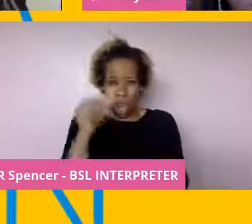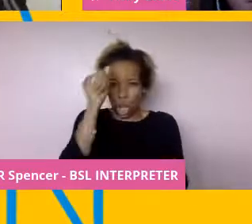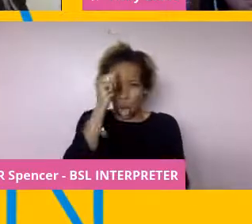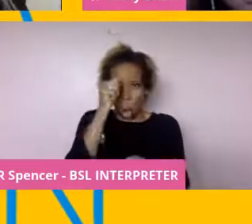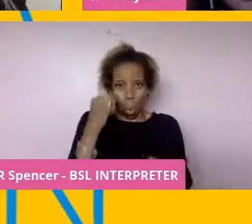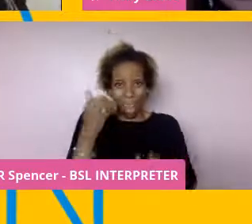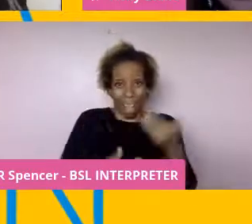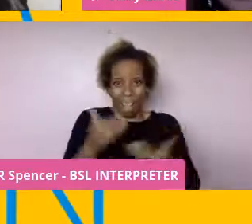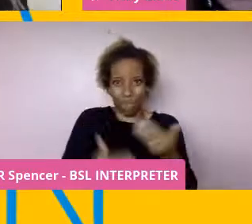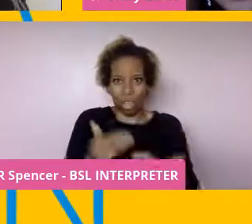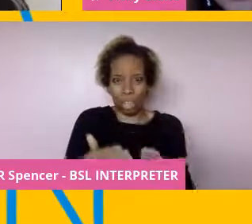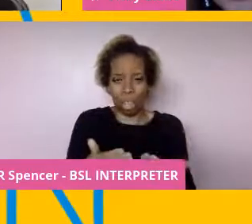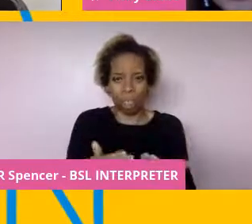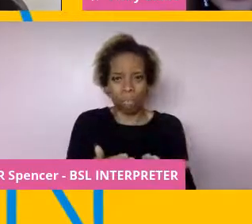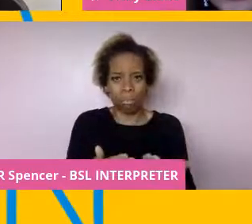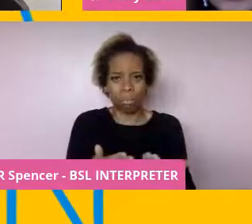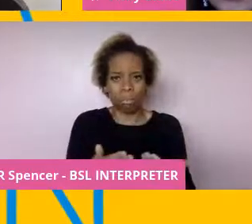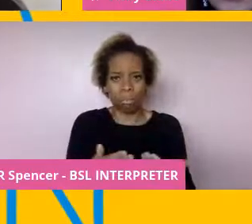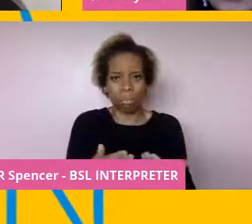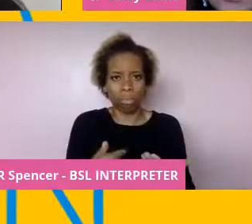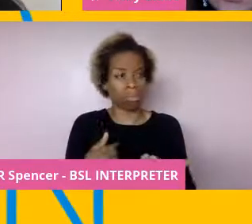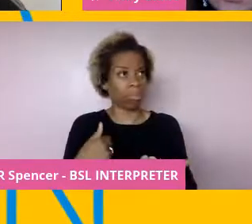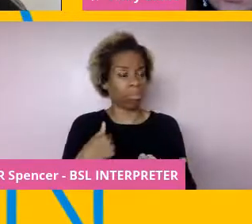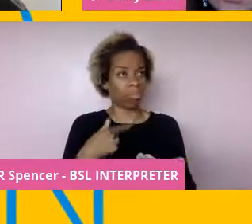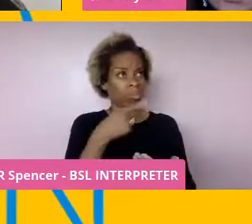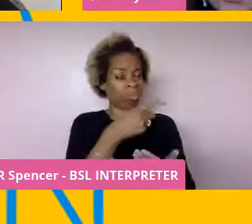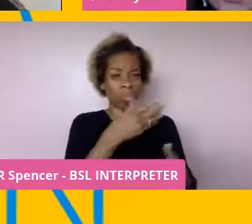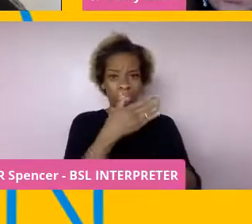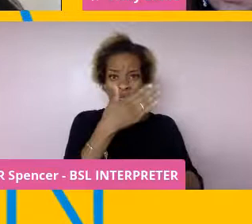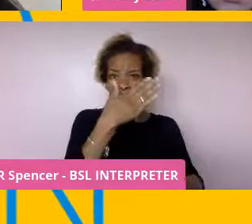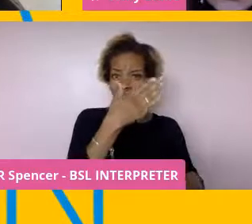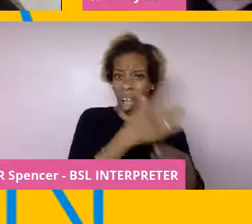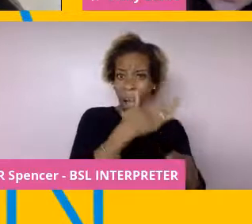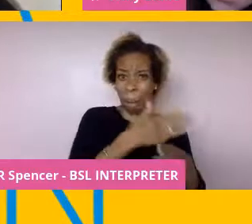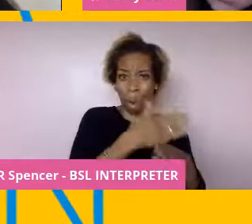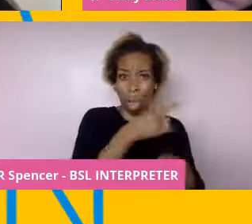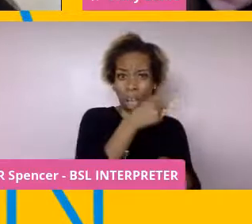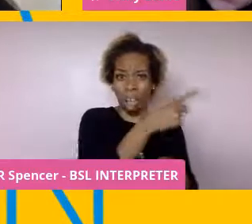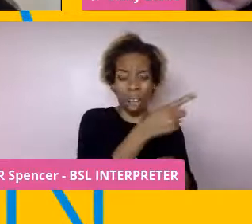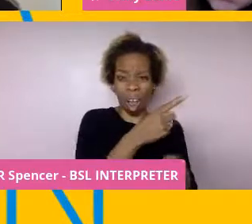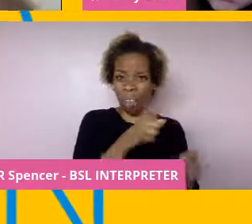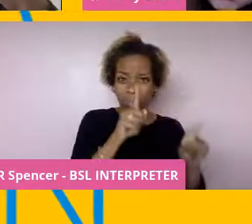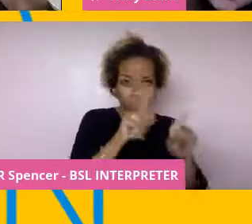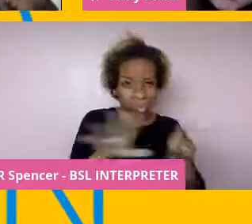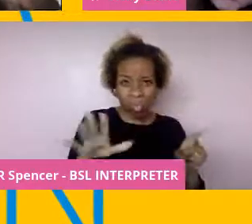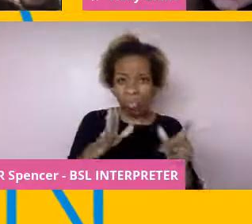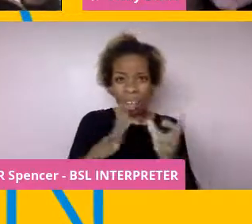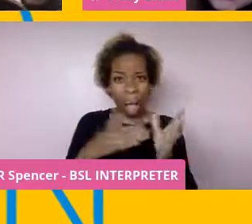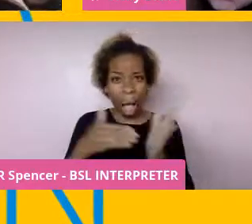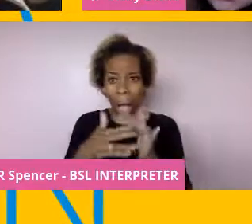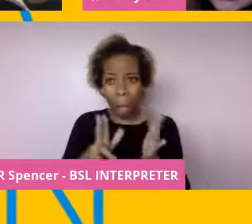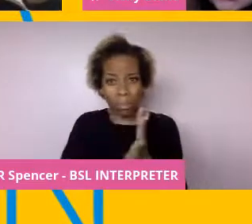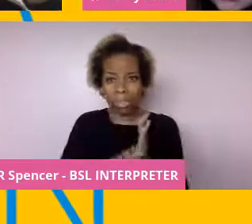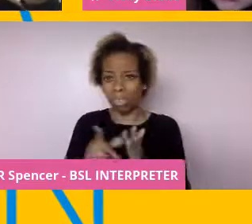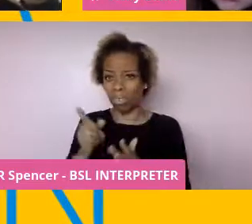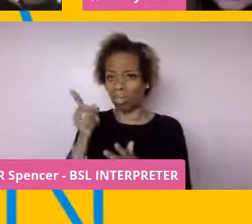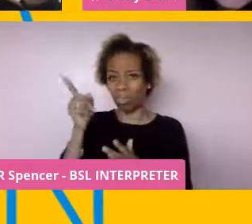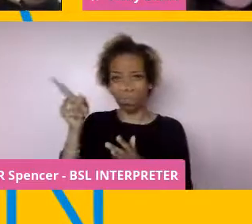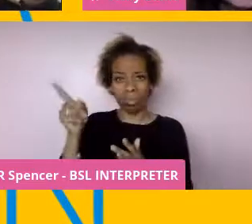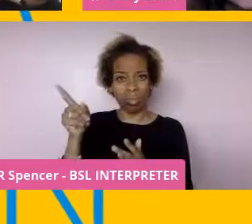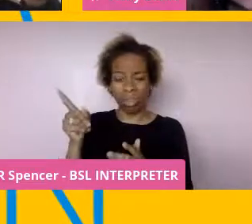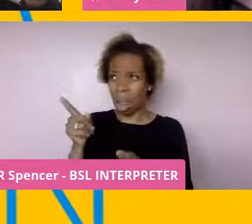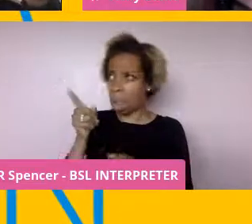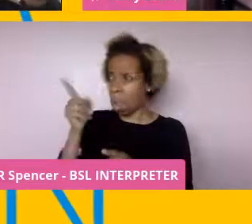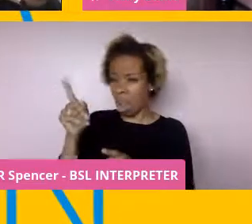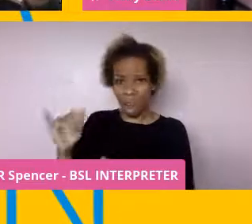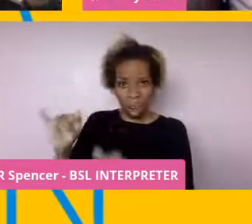but our employer is as abhorrent as Mike Ashley or Amazon. They employ exactly the same practices, but because of the